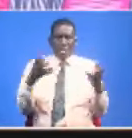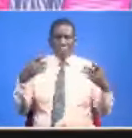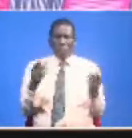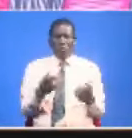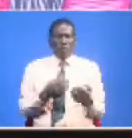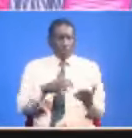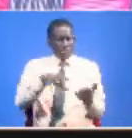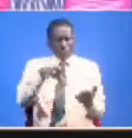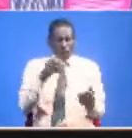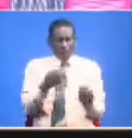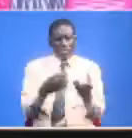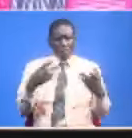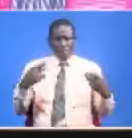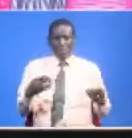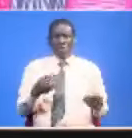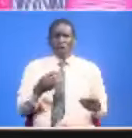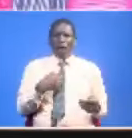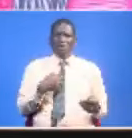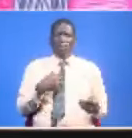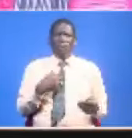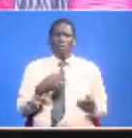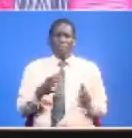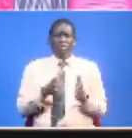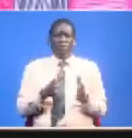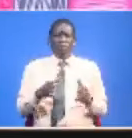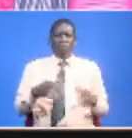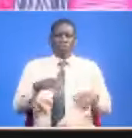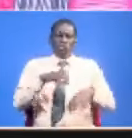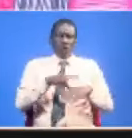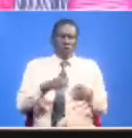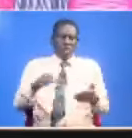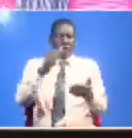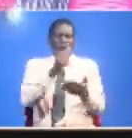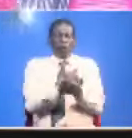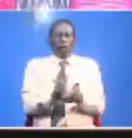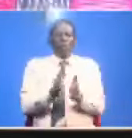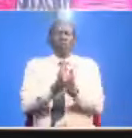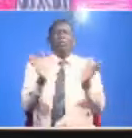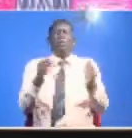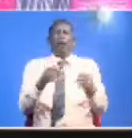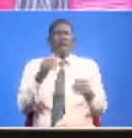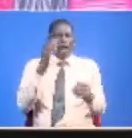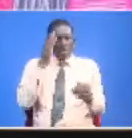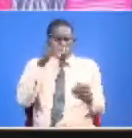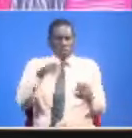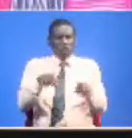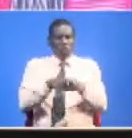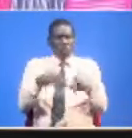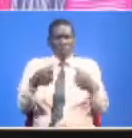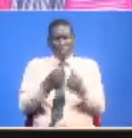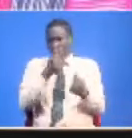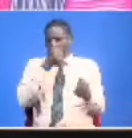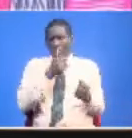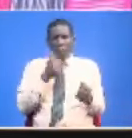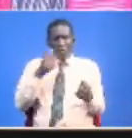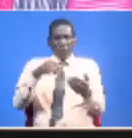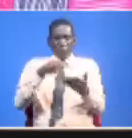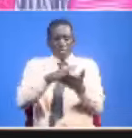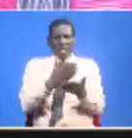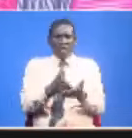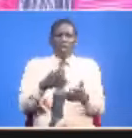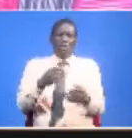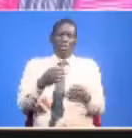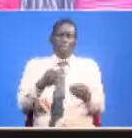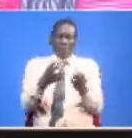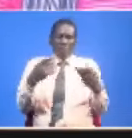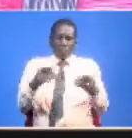are discovering have gotten public jobs, and I know it happens also in the private sector, using fake certificates.